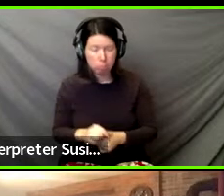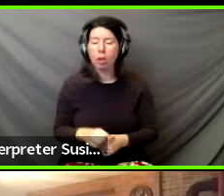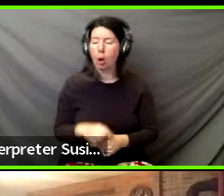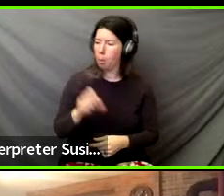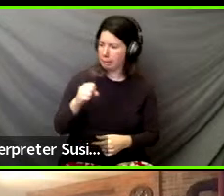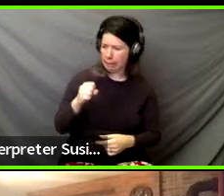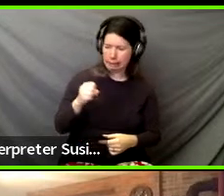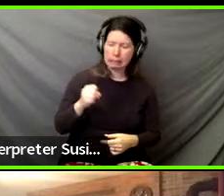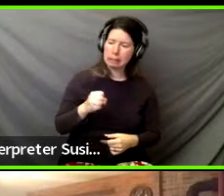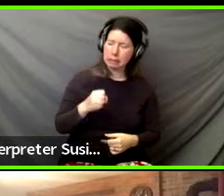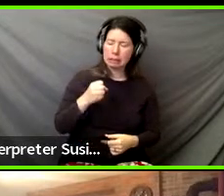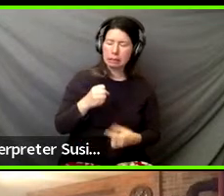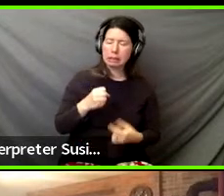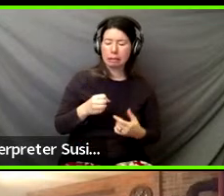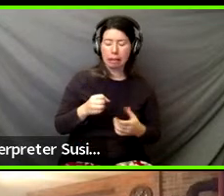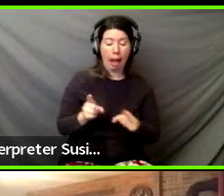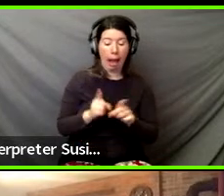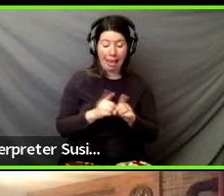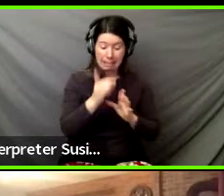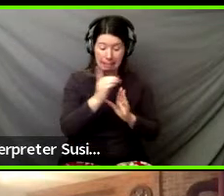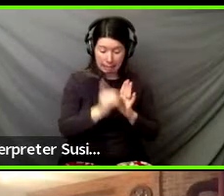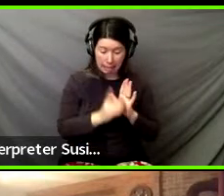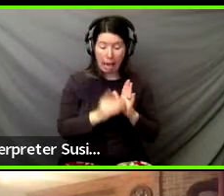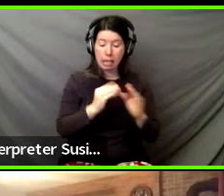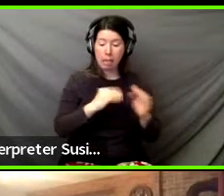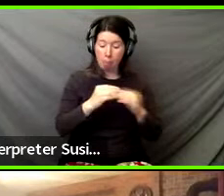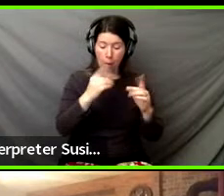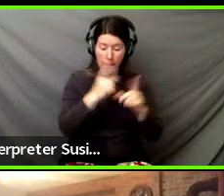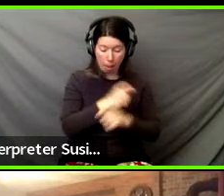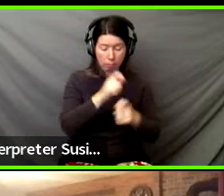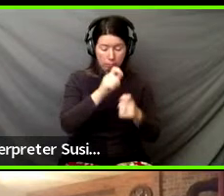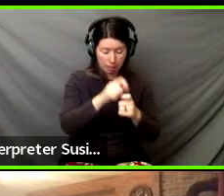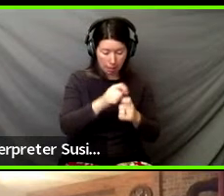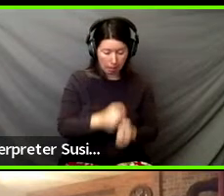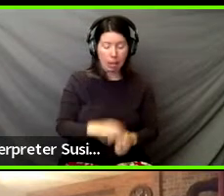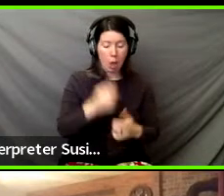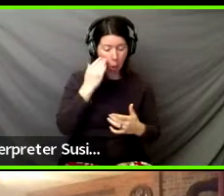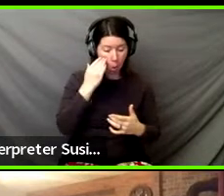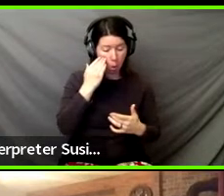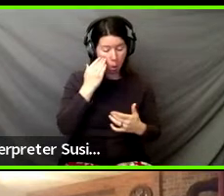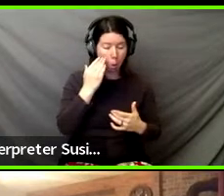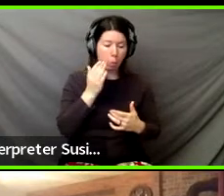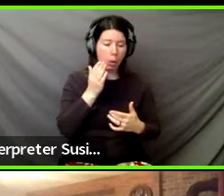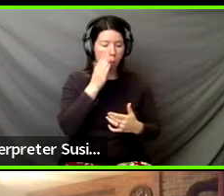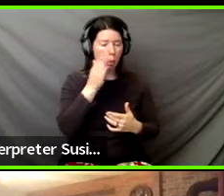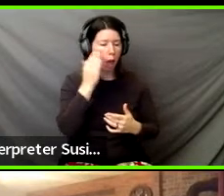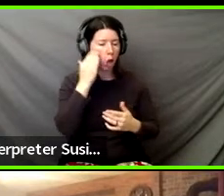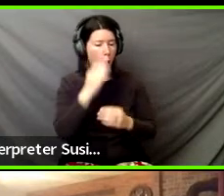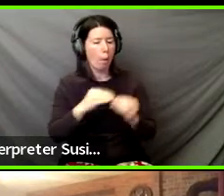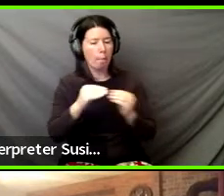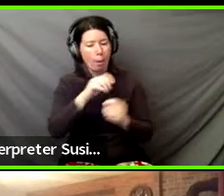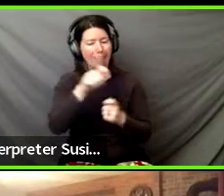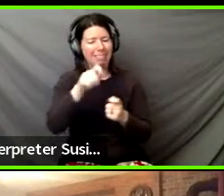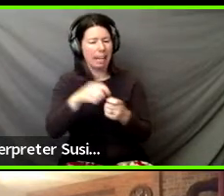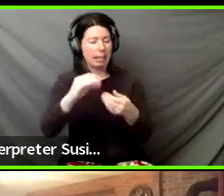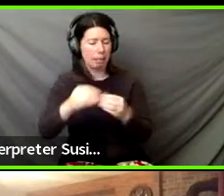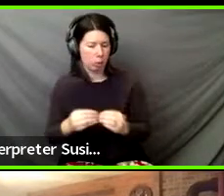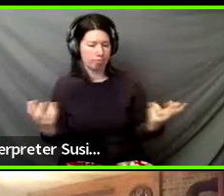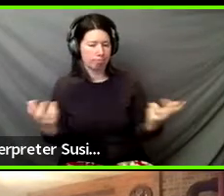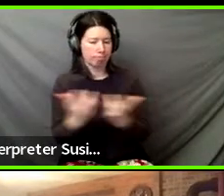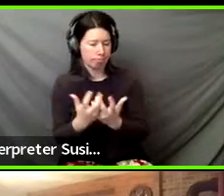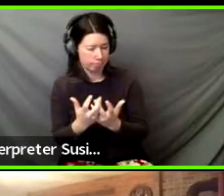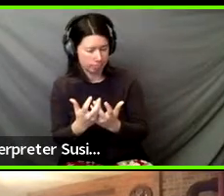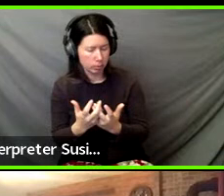absolutely. As we advance design, we're going to get there's going to be less unknowns for a cost estimate. So